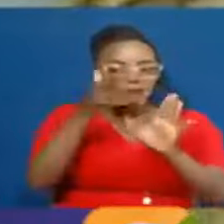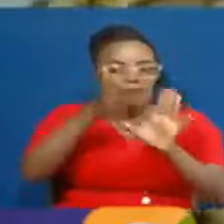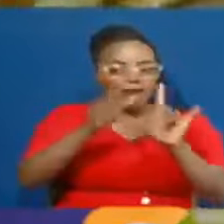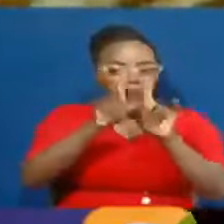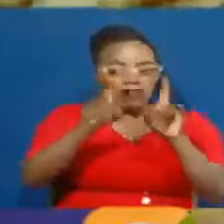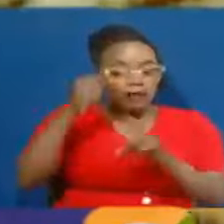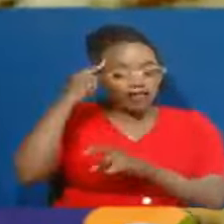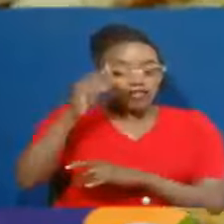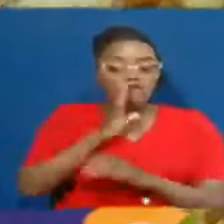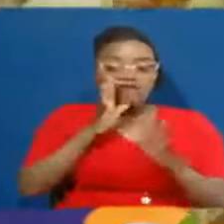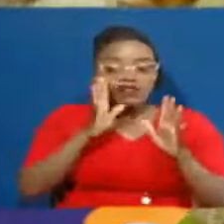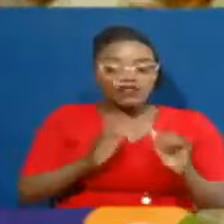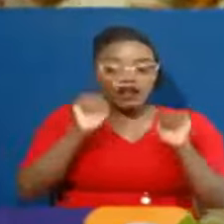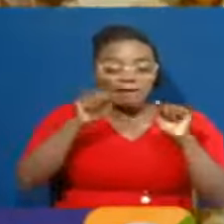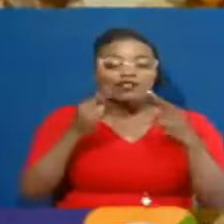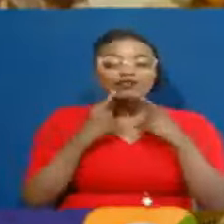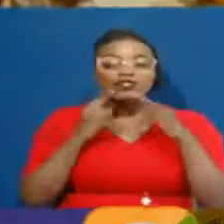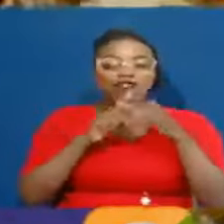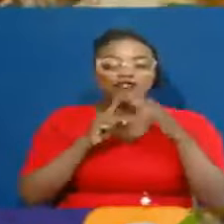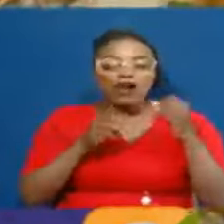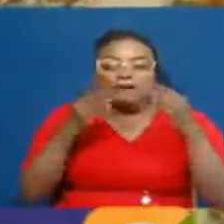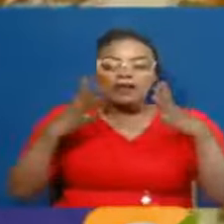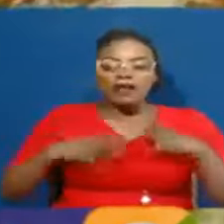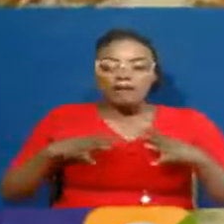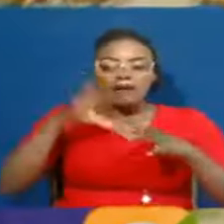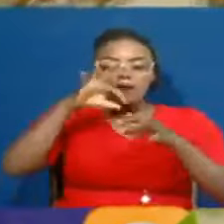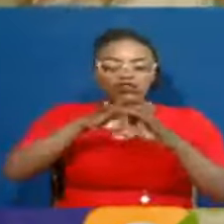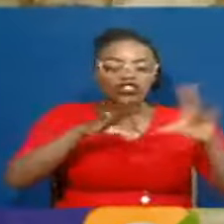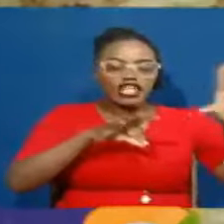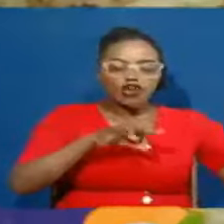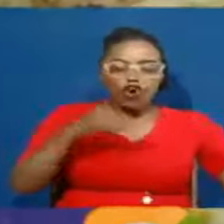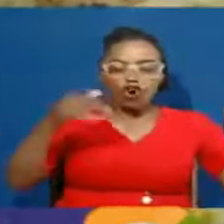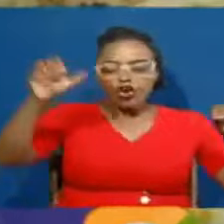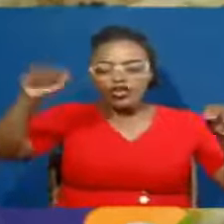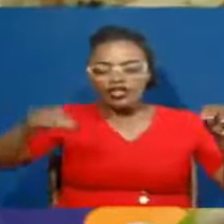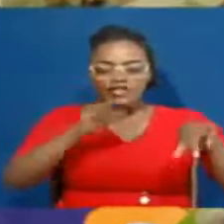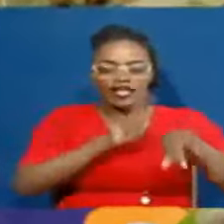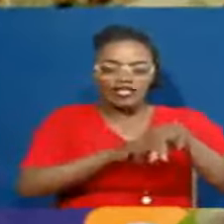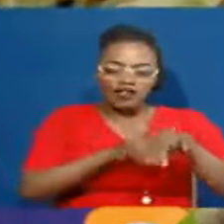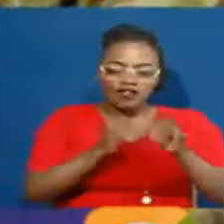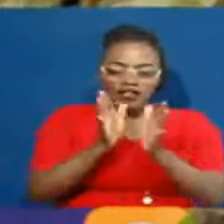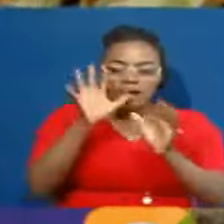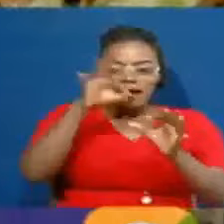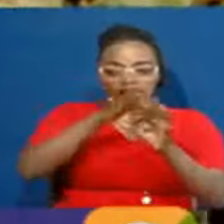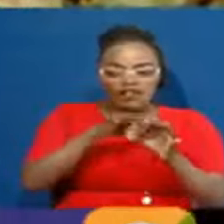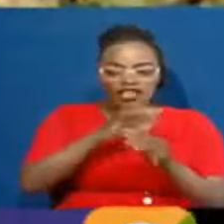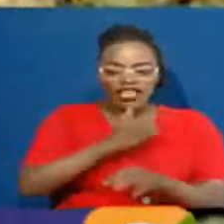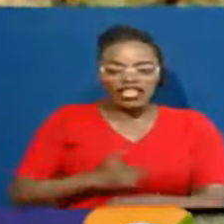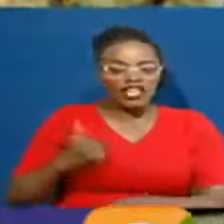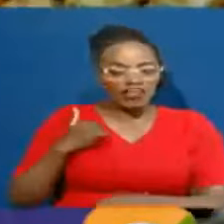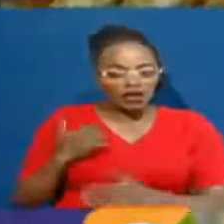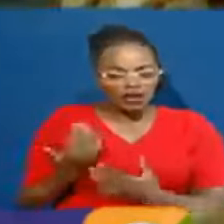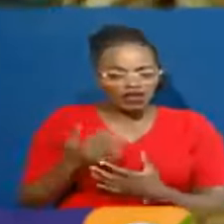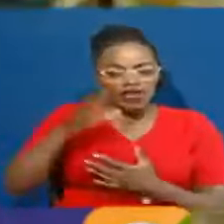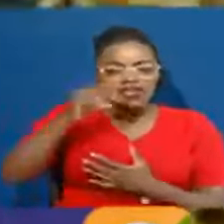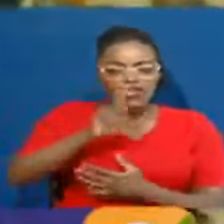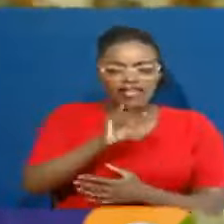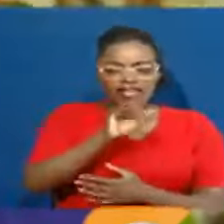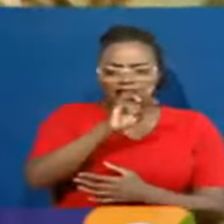I thought the speaker would announce how many people voted no or yes during public participation in Githunguri, in